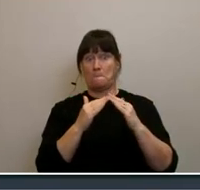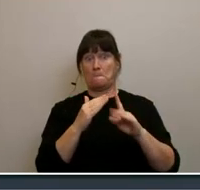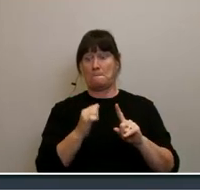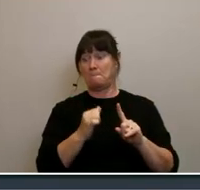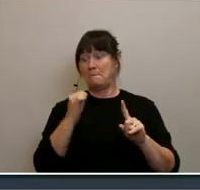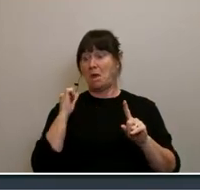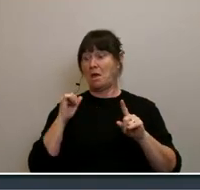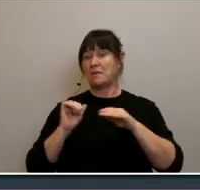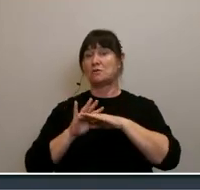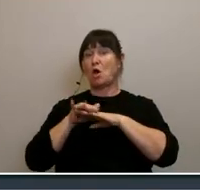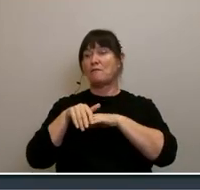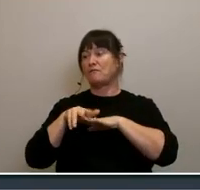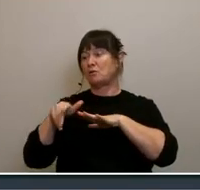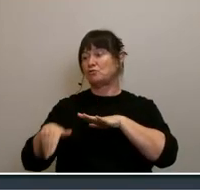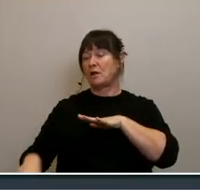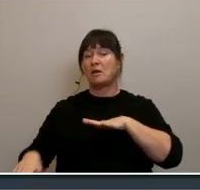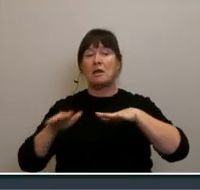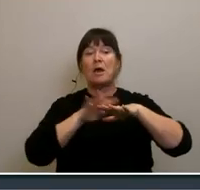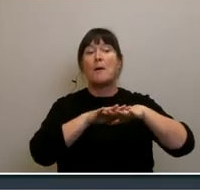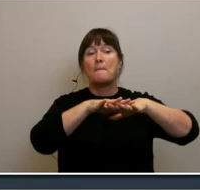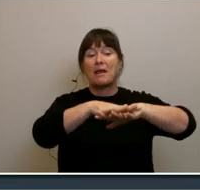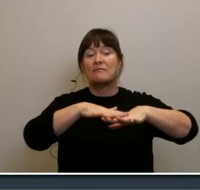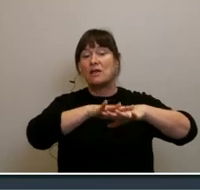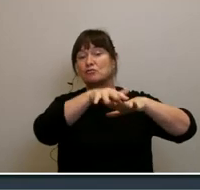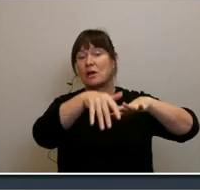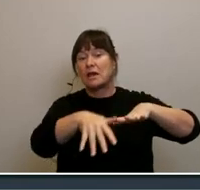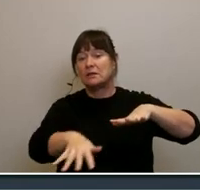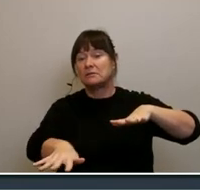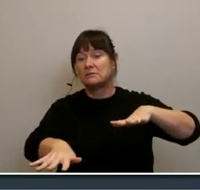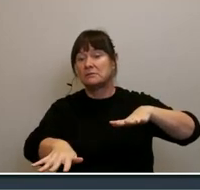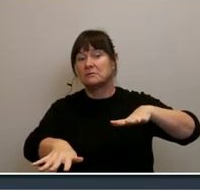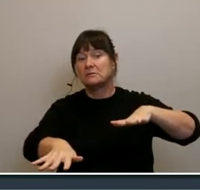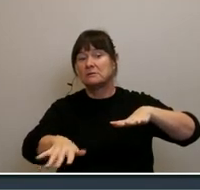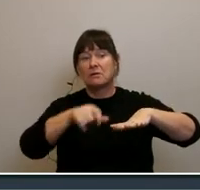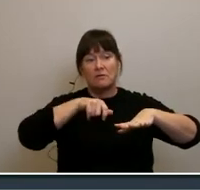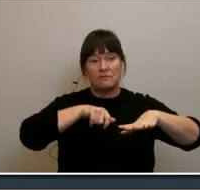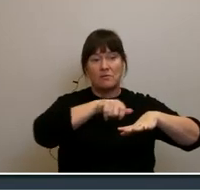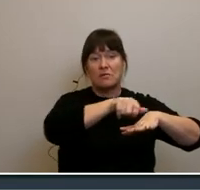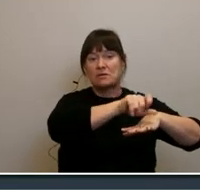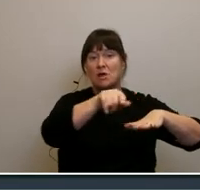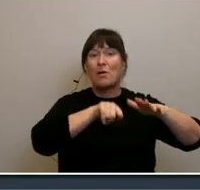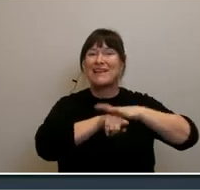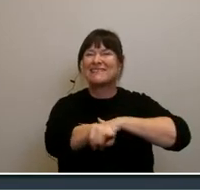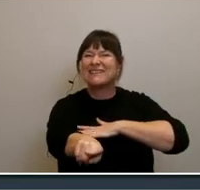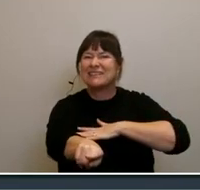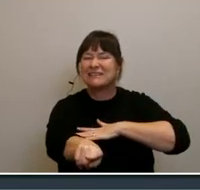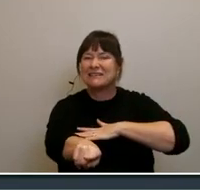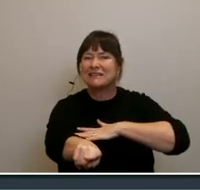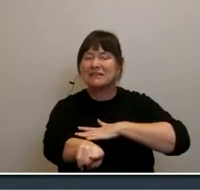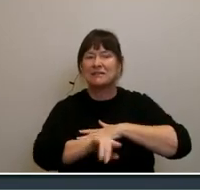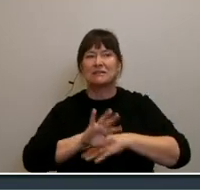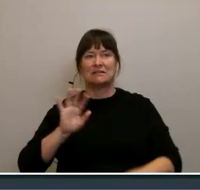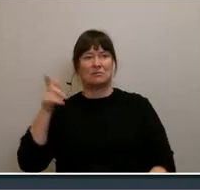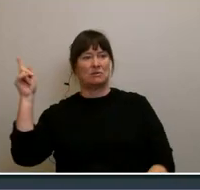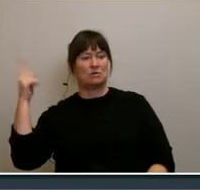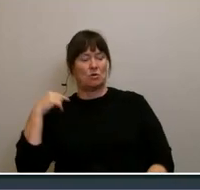Place, there is no exit point from Harold Holt Avenue into that drain. And as someone said, I'd